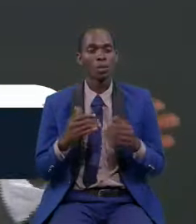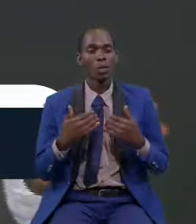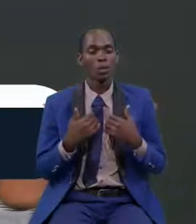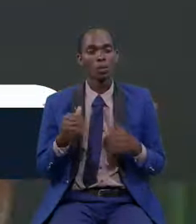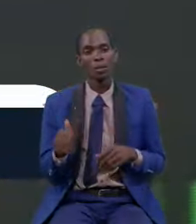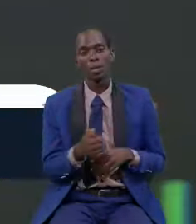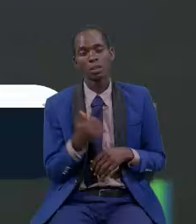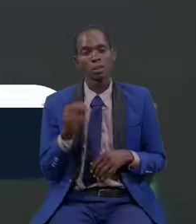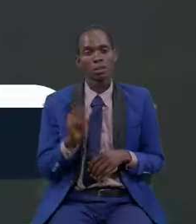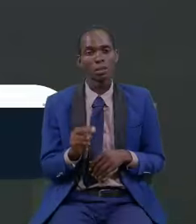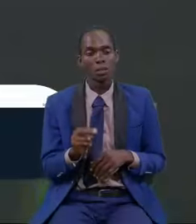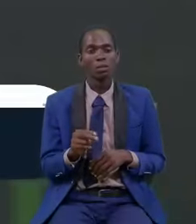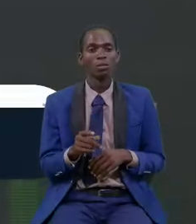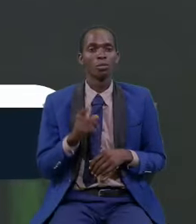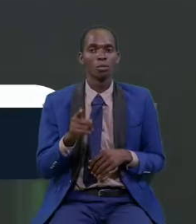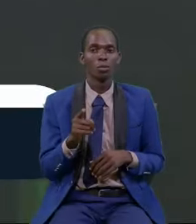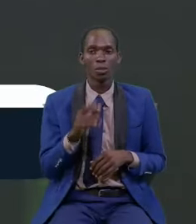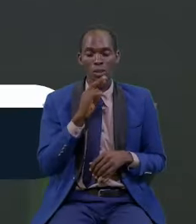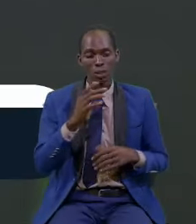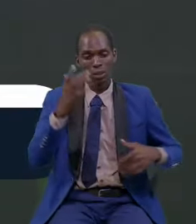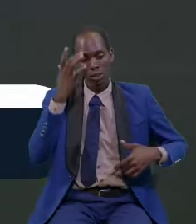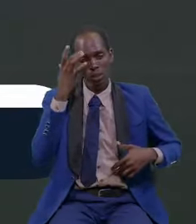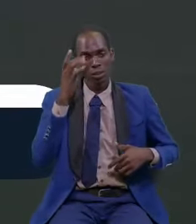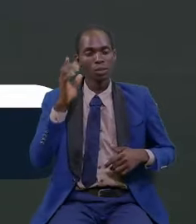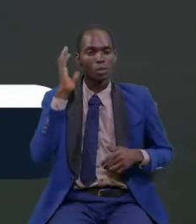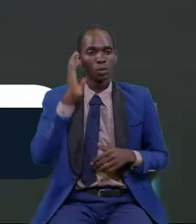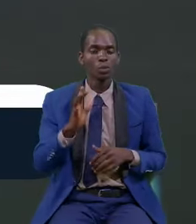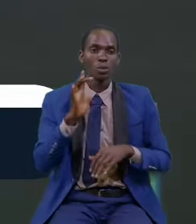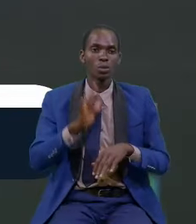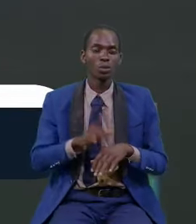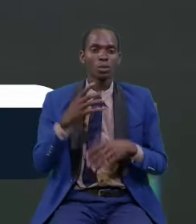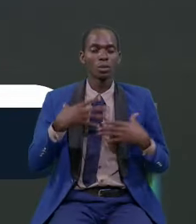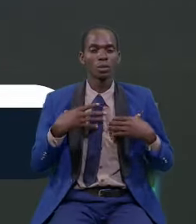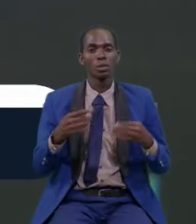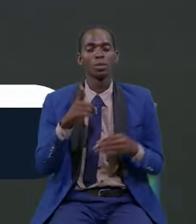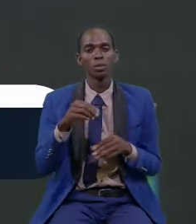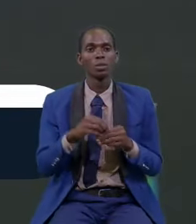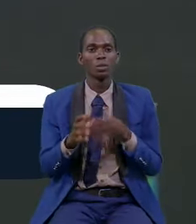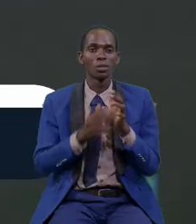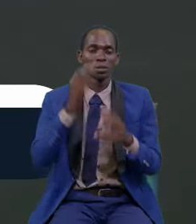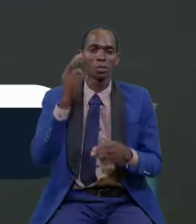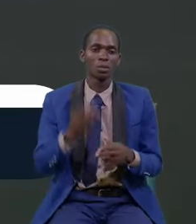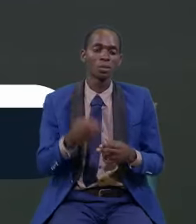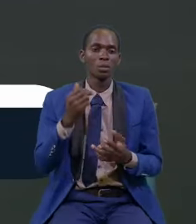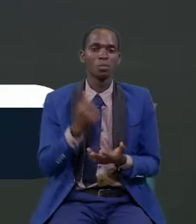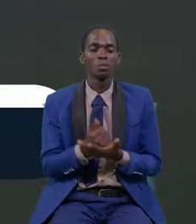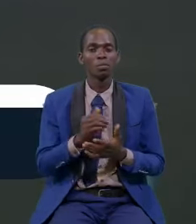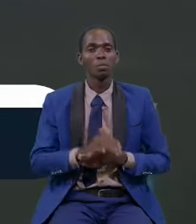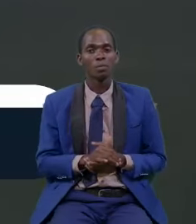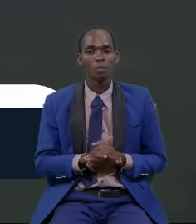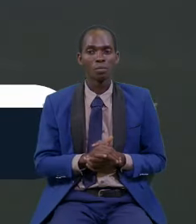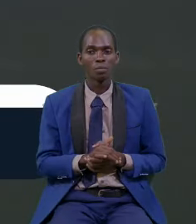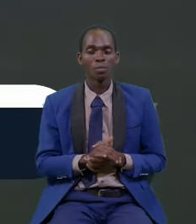your side. He'll touch you and heal you in Jesus' name. What do you think of the